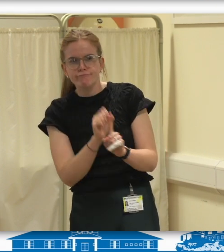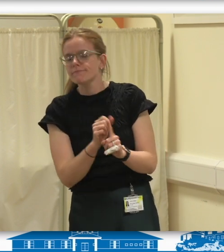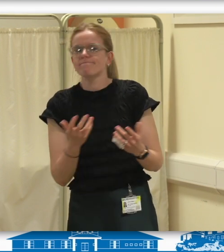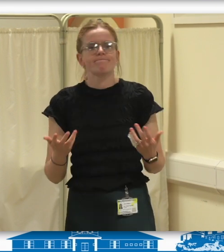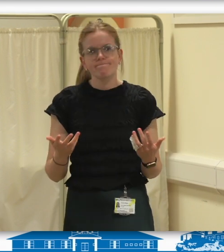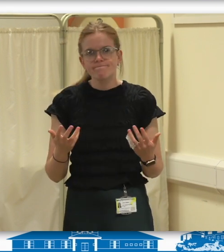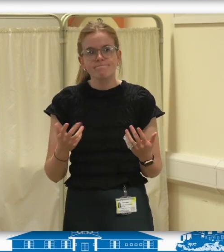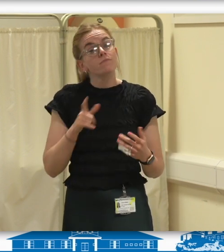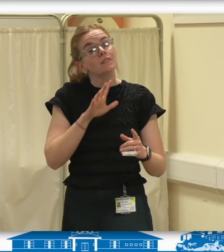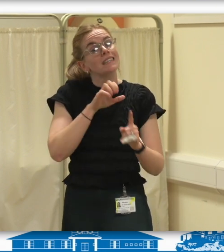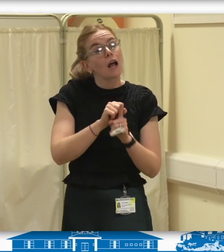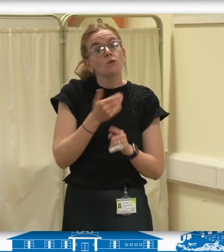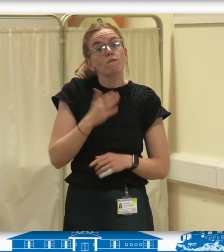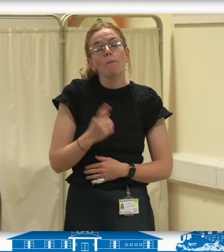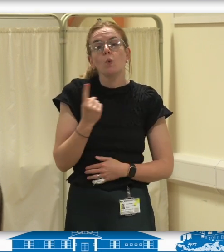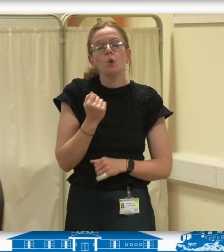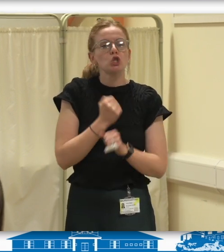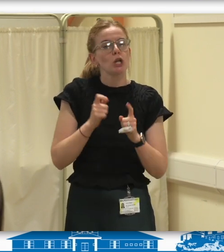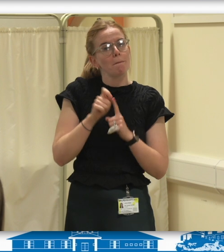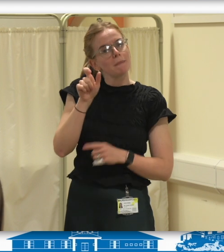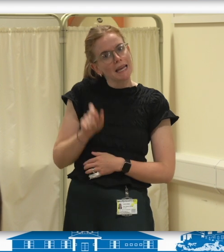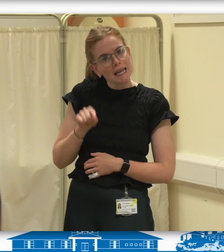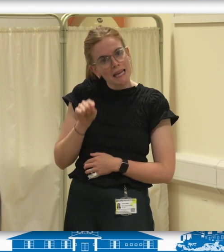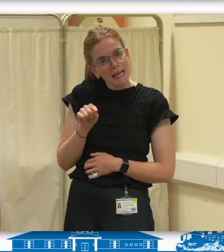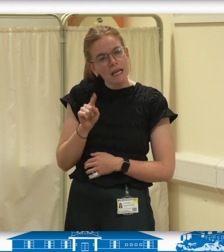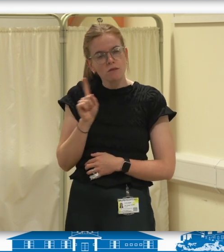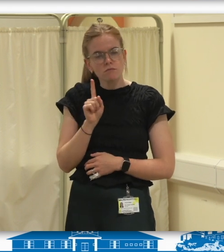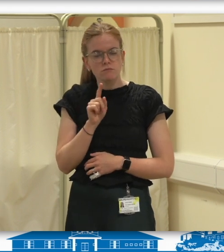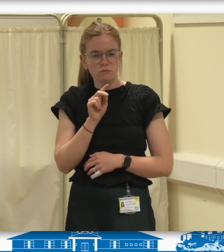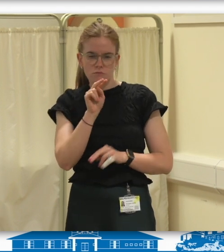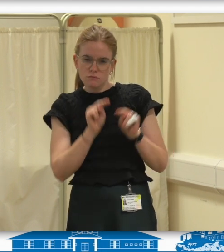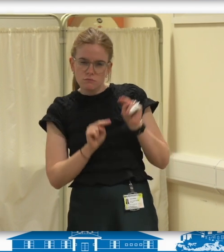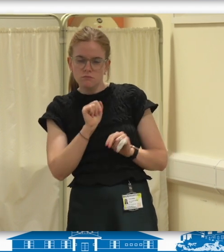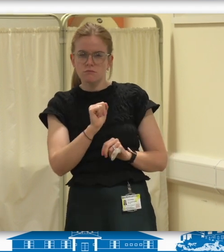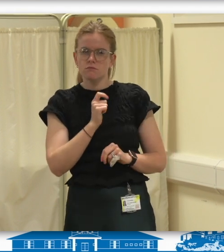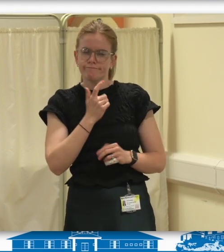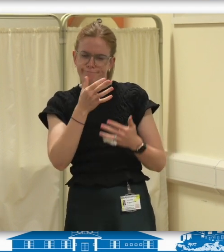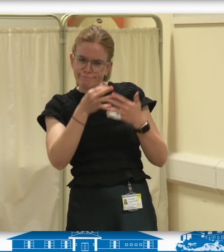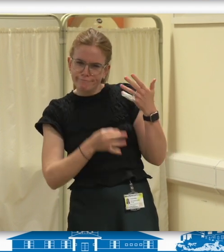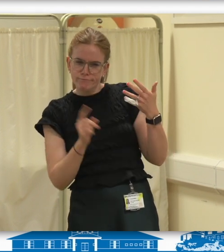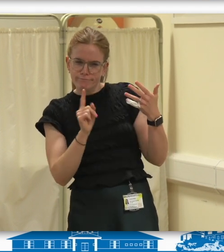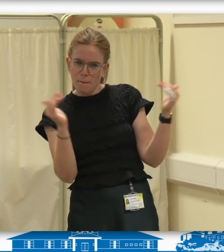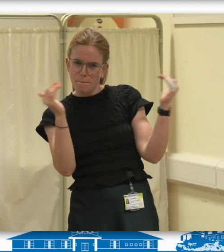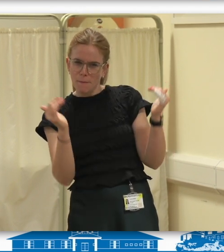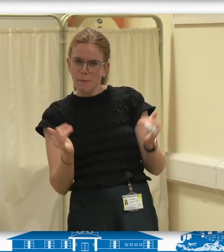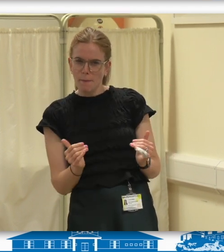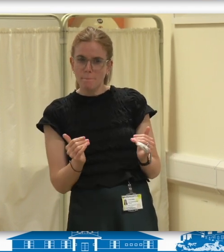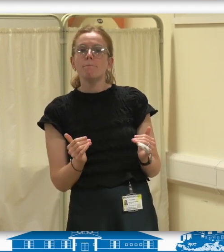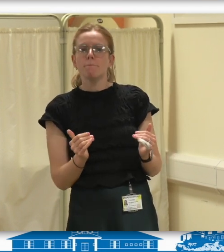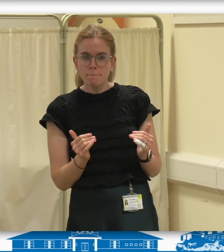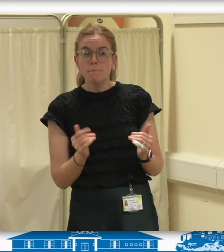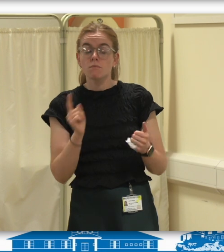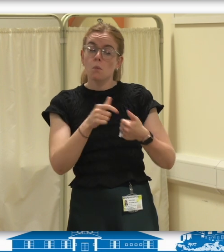usually made by the GP and is done matching against a characteristic pattern of symptoms, which involves